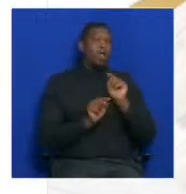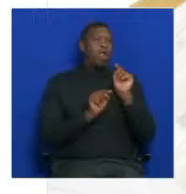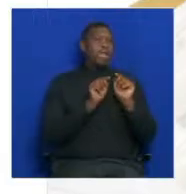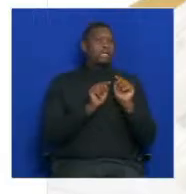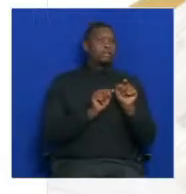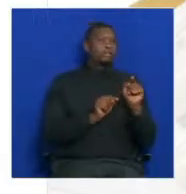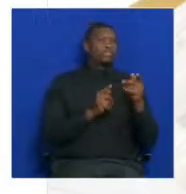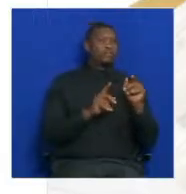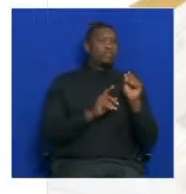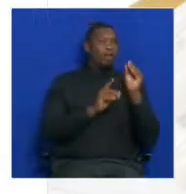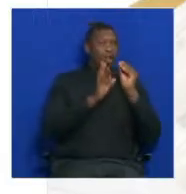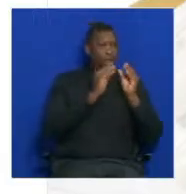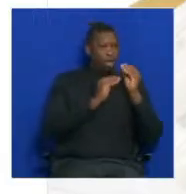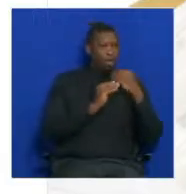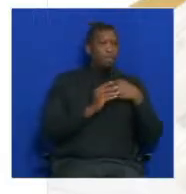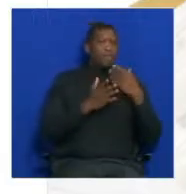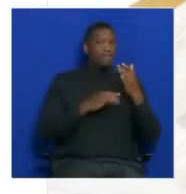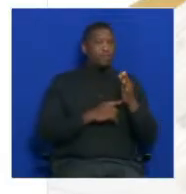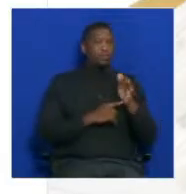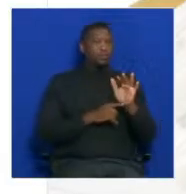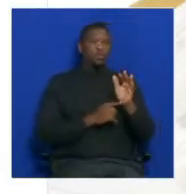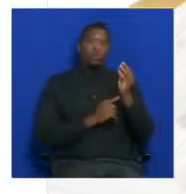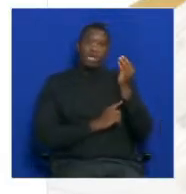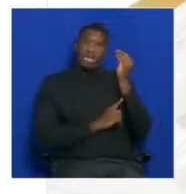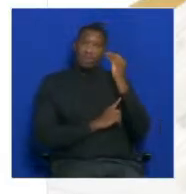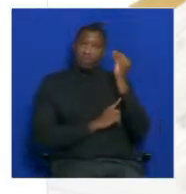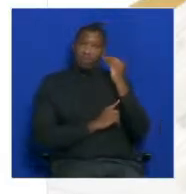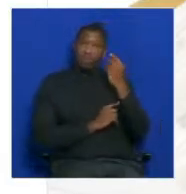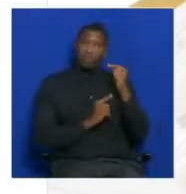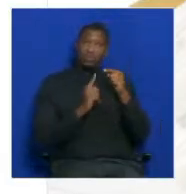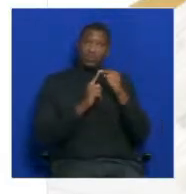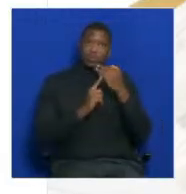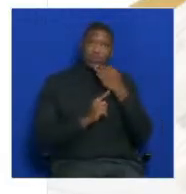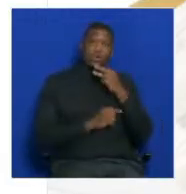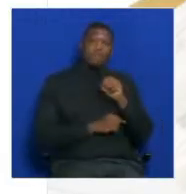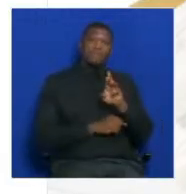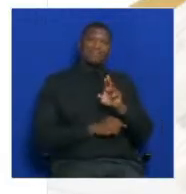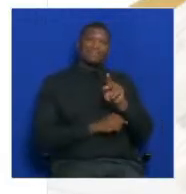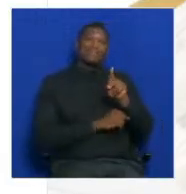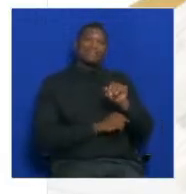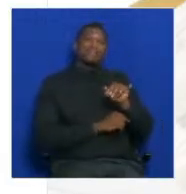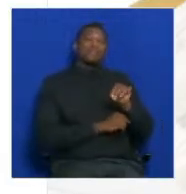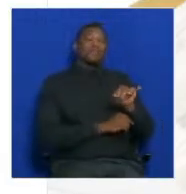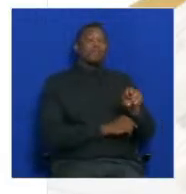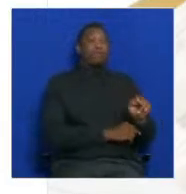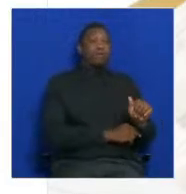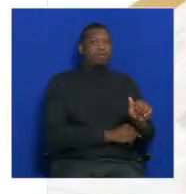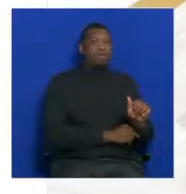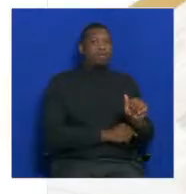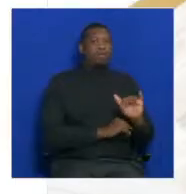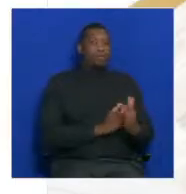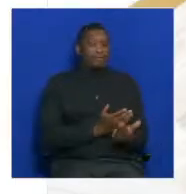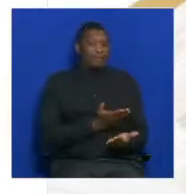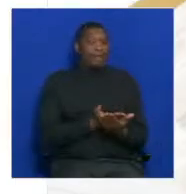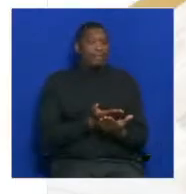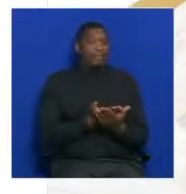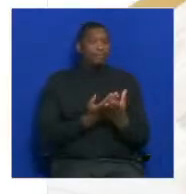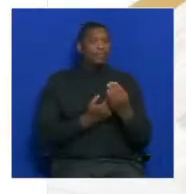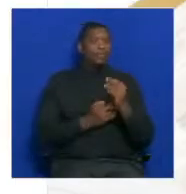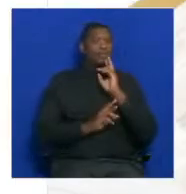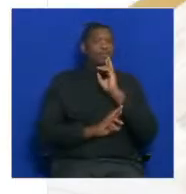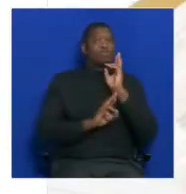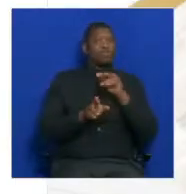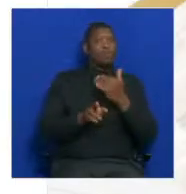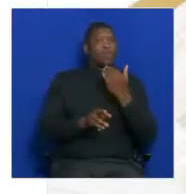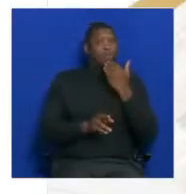I revealed information to Mr. Binang. Attached is the report by Mr. Mbalo marked